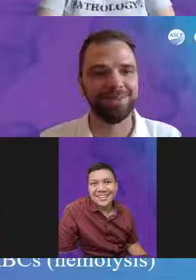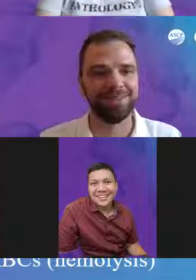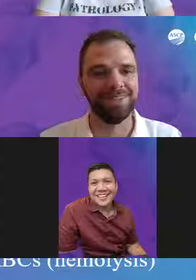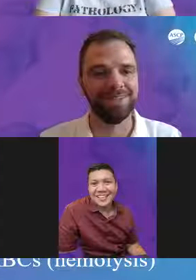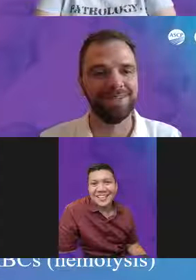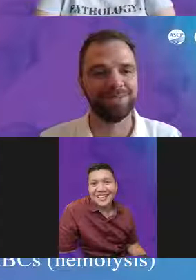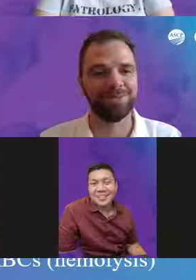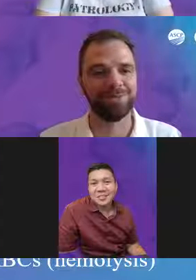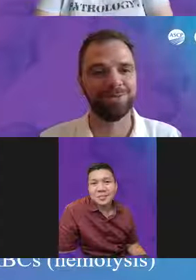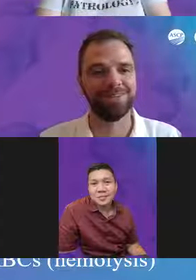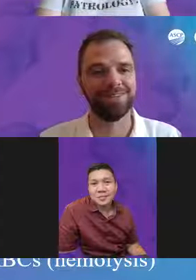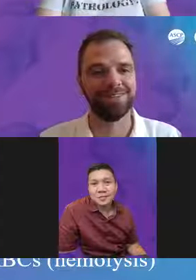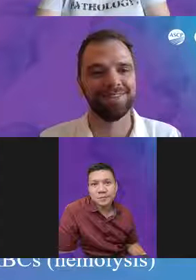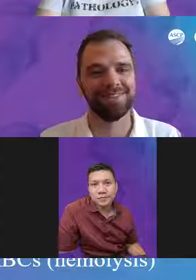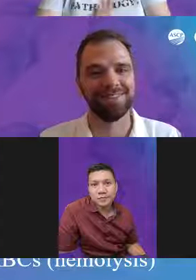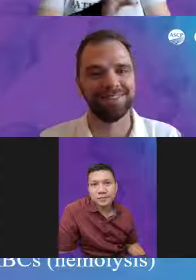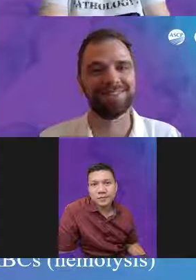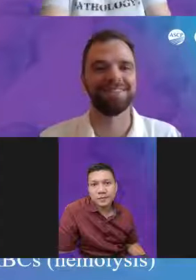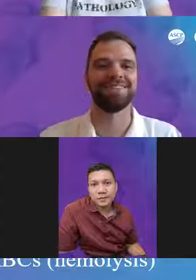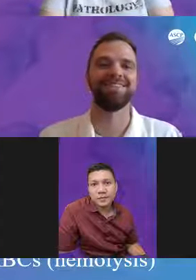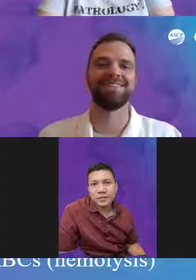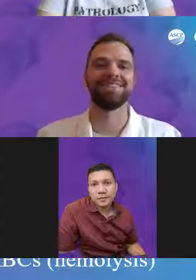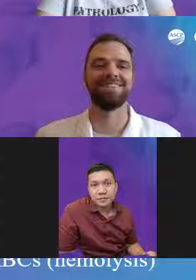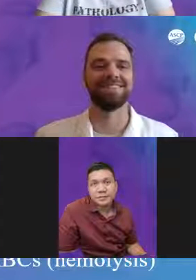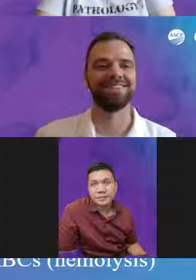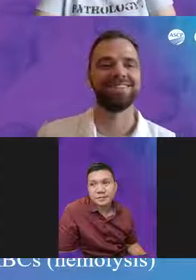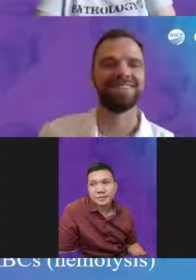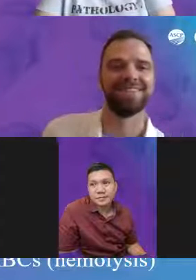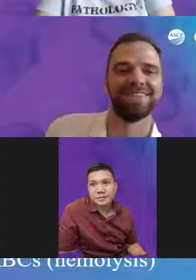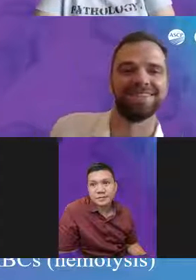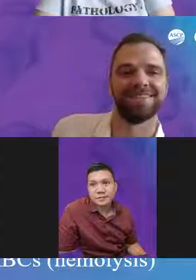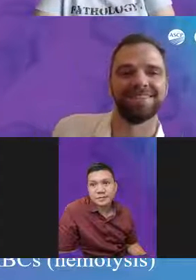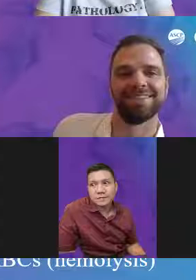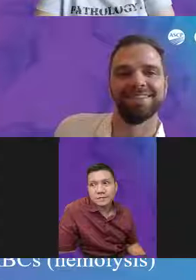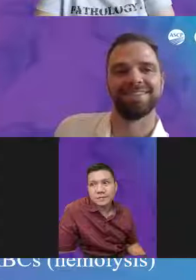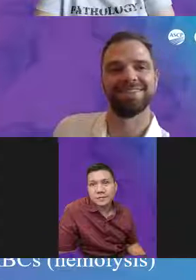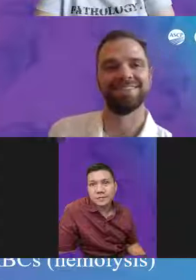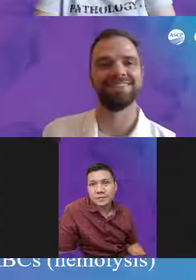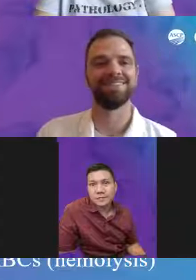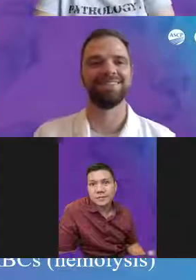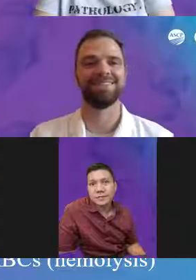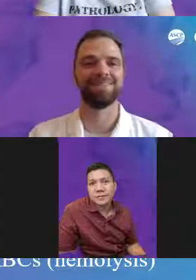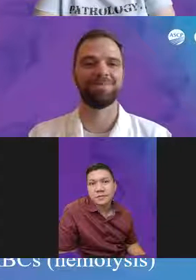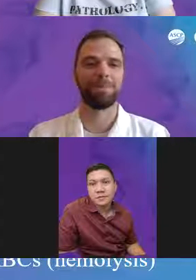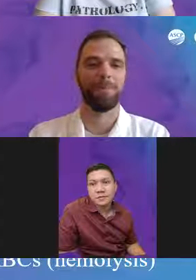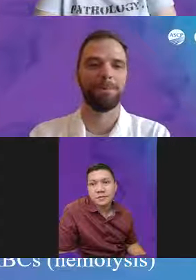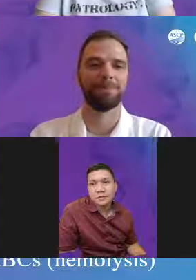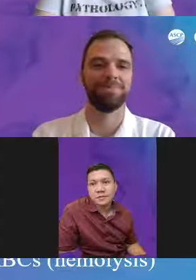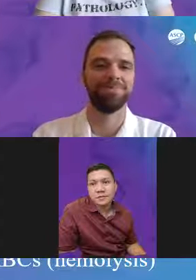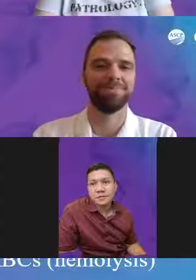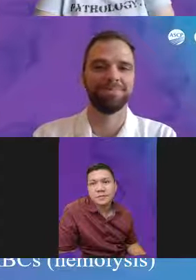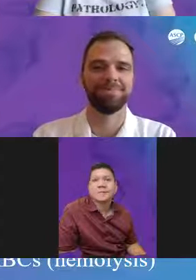does. So looking at what your red cells look like, because that's what we're focusing on, can really indicate to you, is it a bone